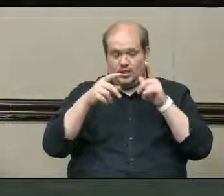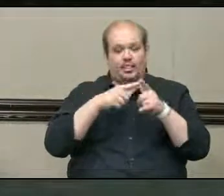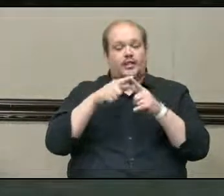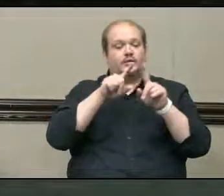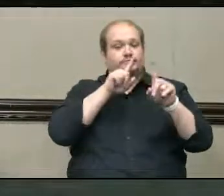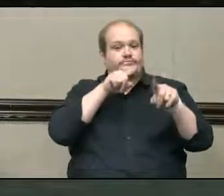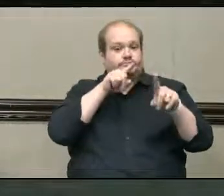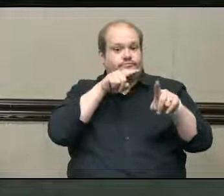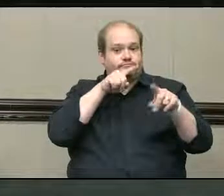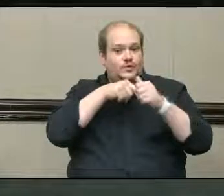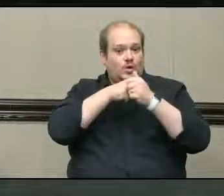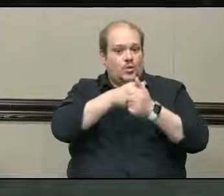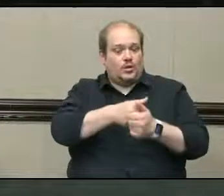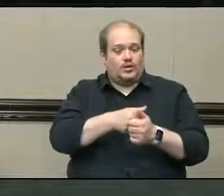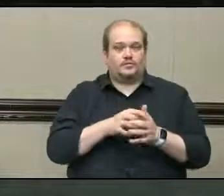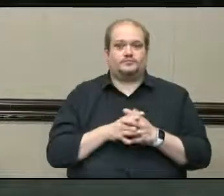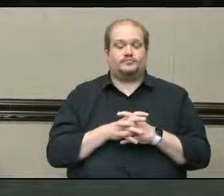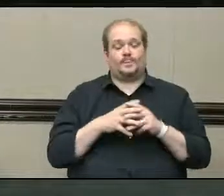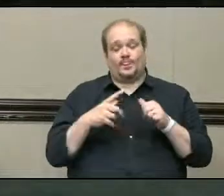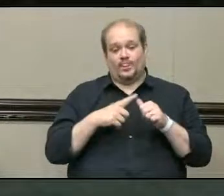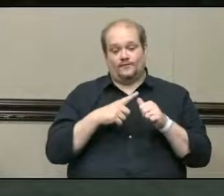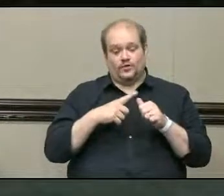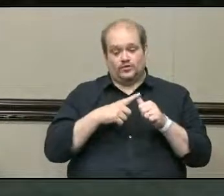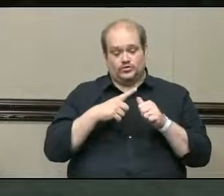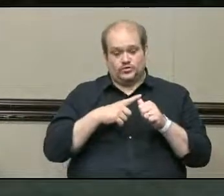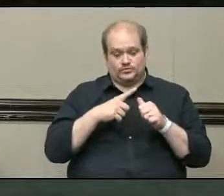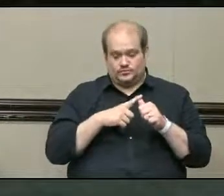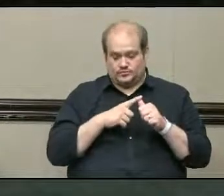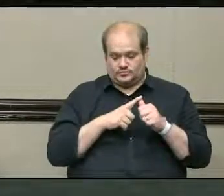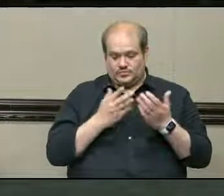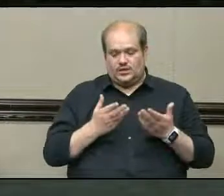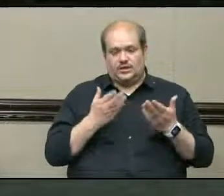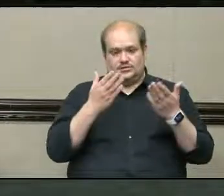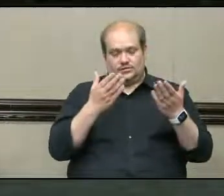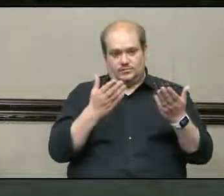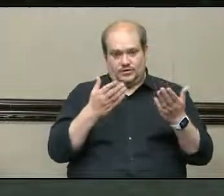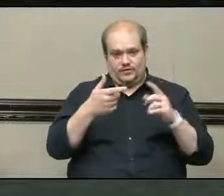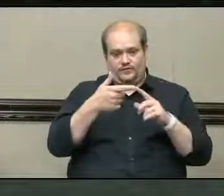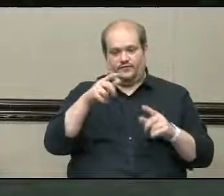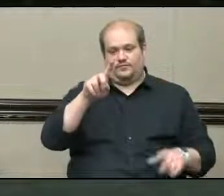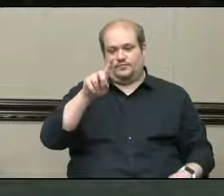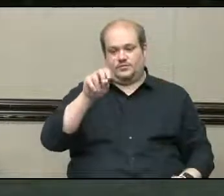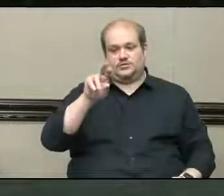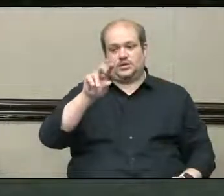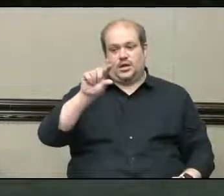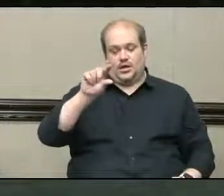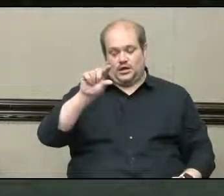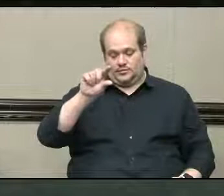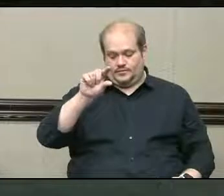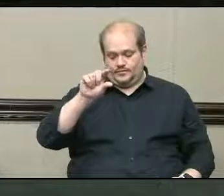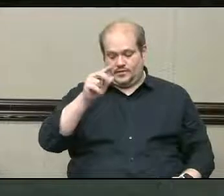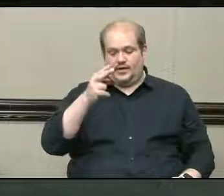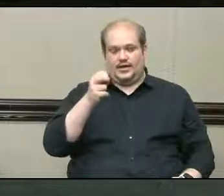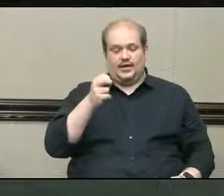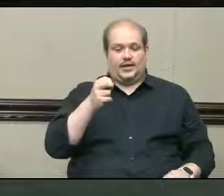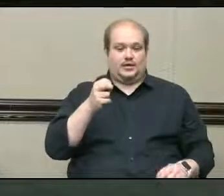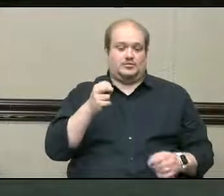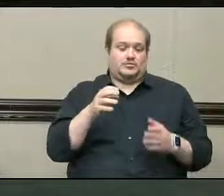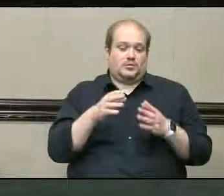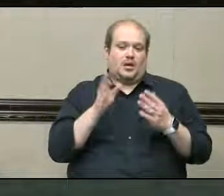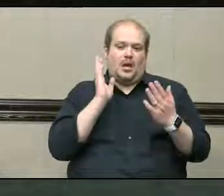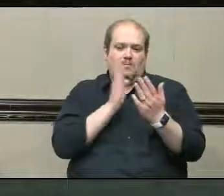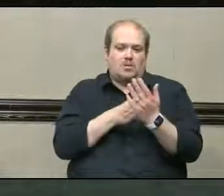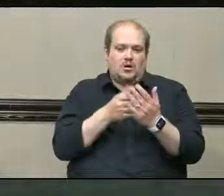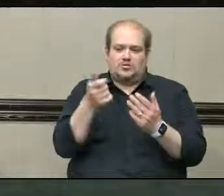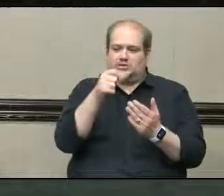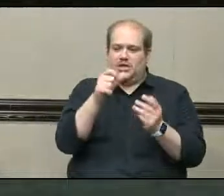the answers accordingly. The first one that we have that was submitted in was from Doug. He was just, in general, he was